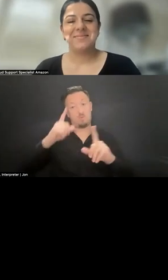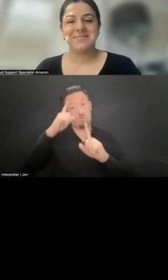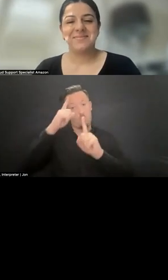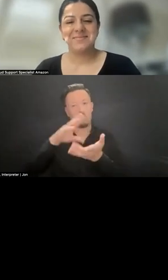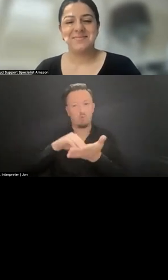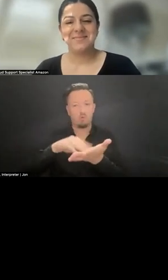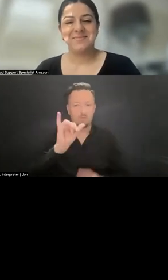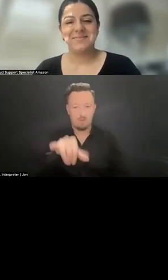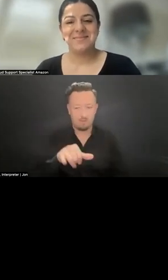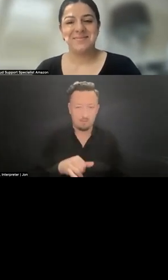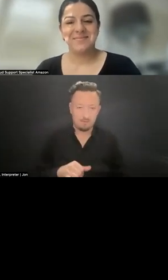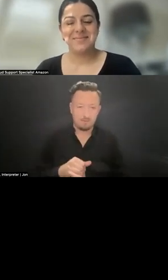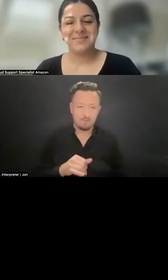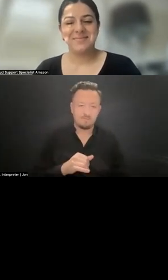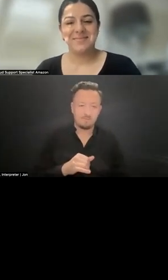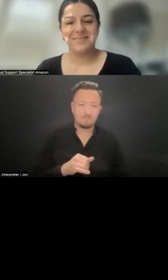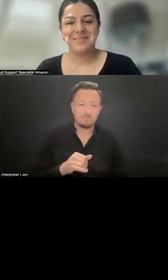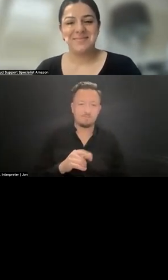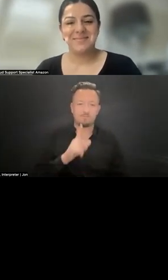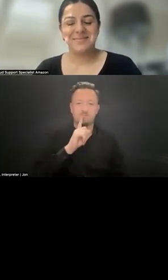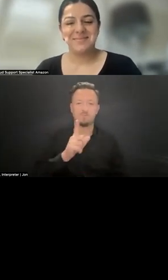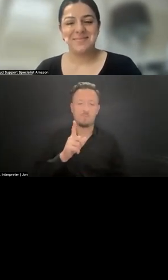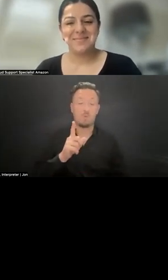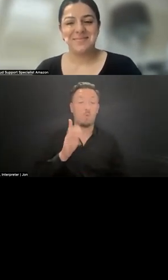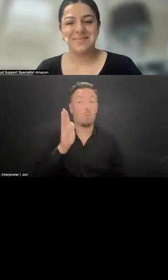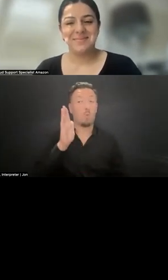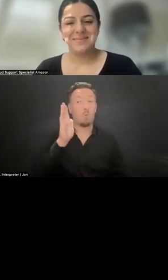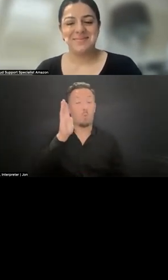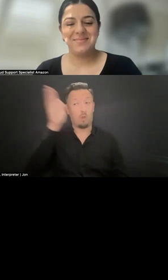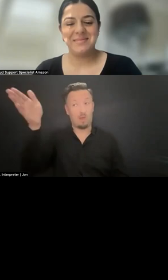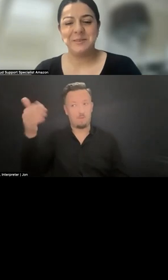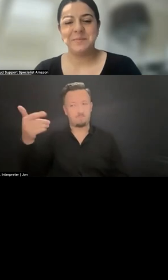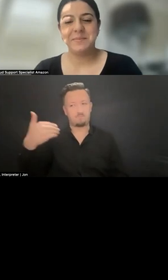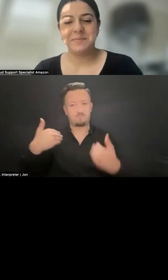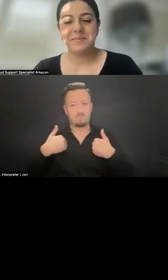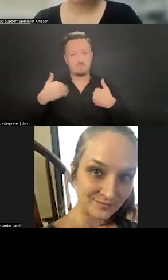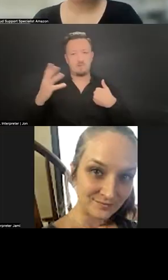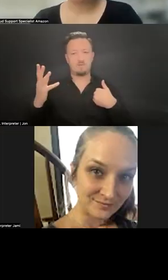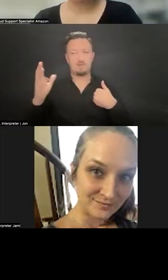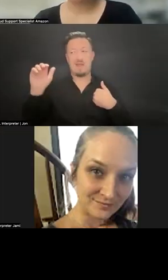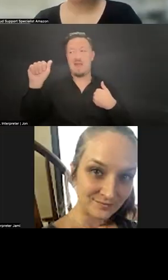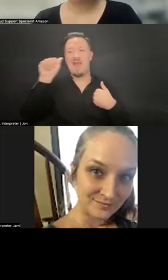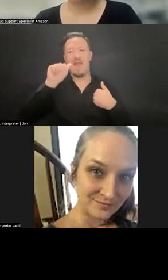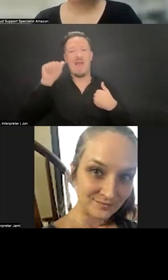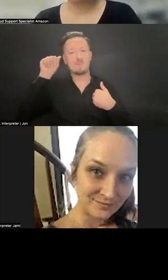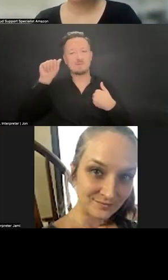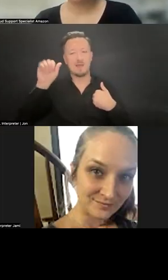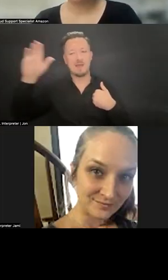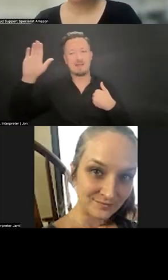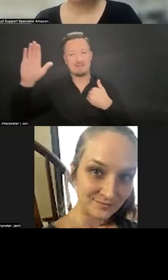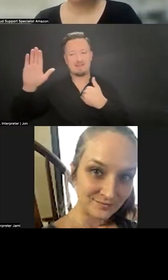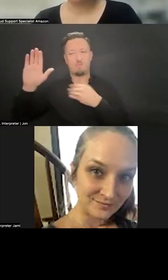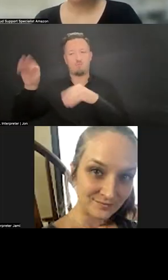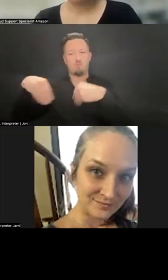topics, there's an official test that you take from Amazon Web Services.